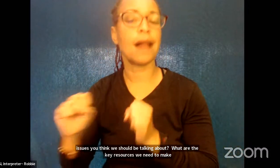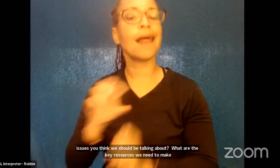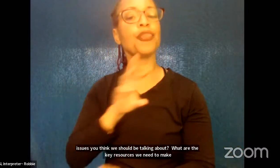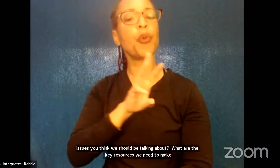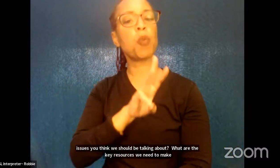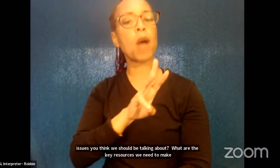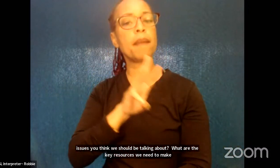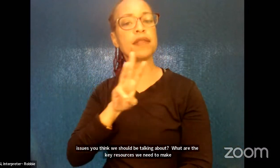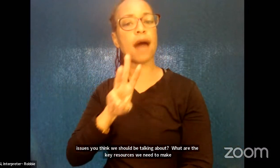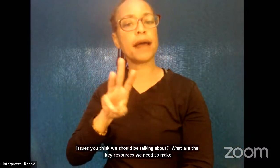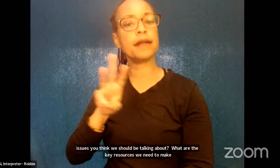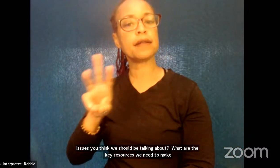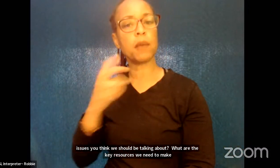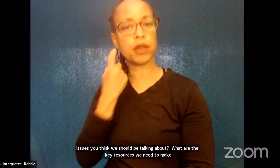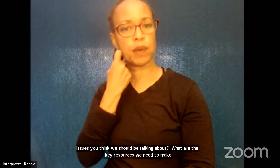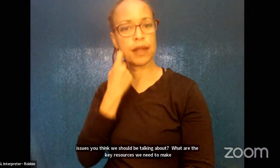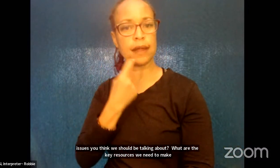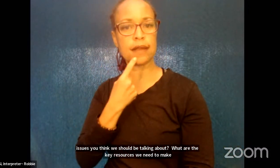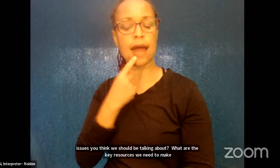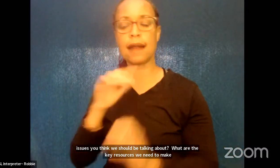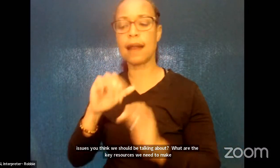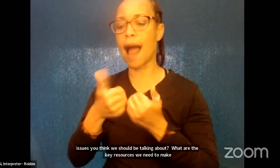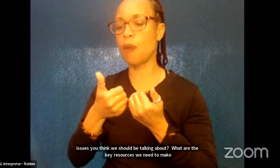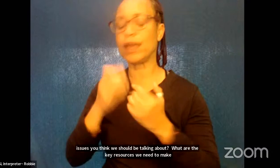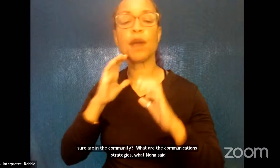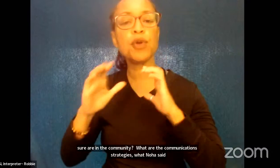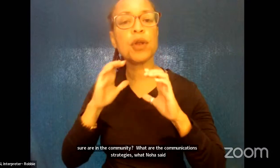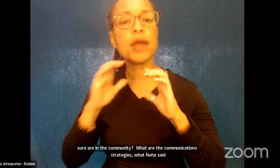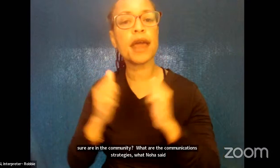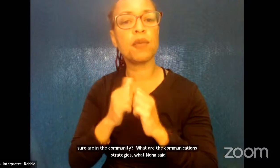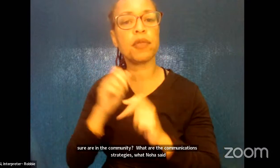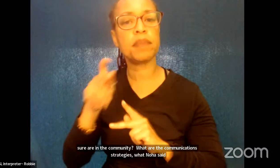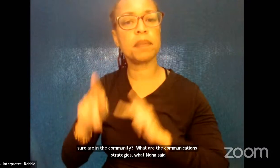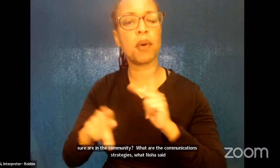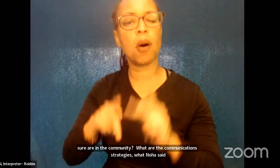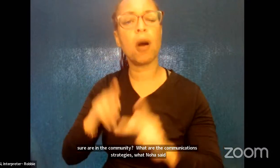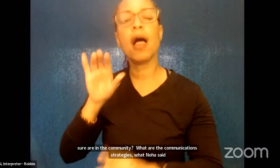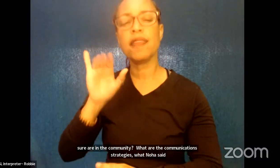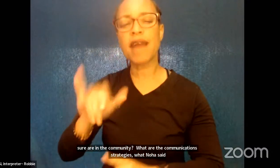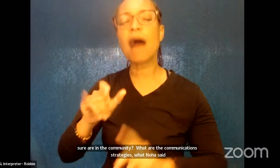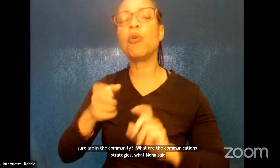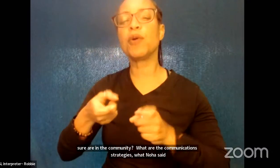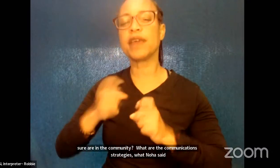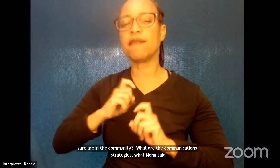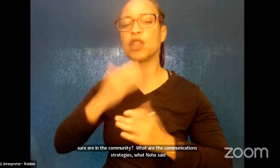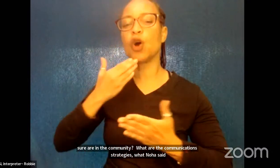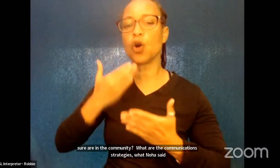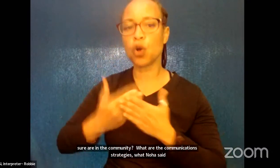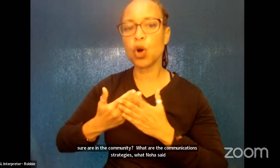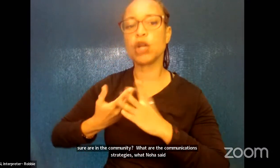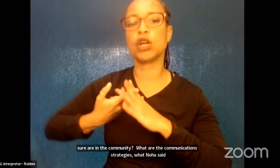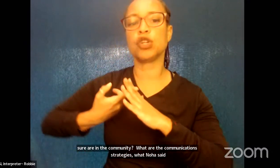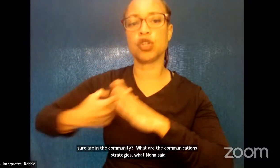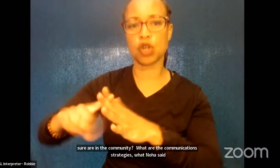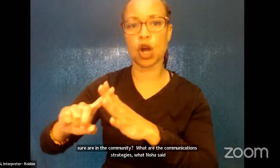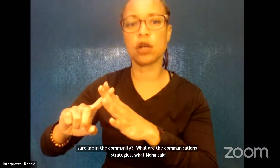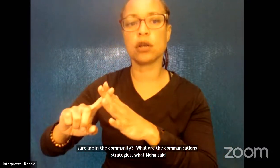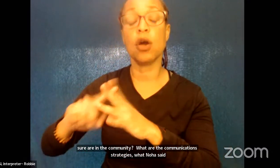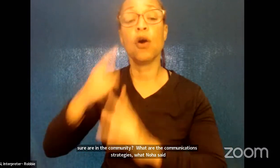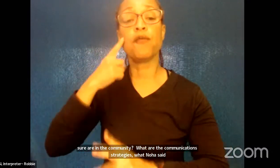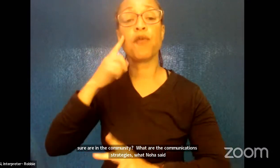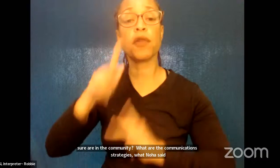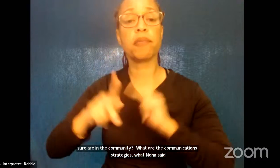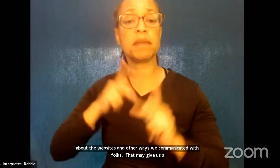and other ways that we've communicated with folks? That may also give us a head start to the folks that are volunteering